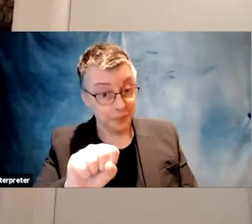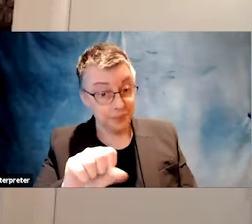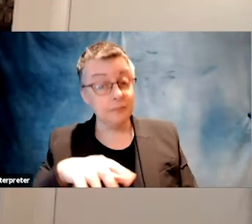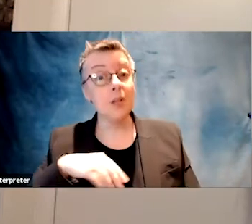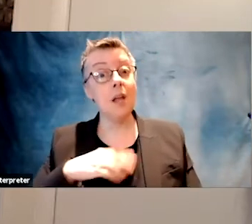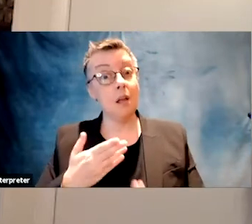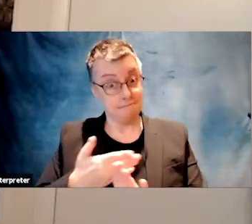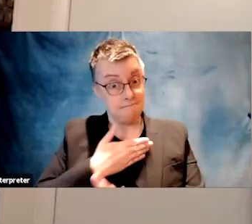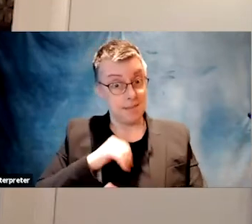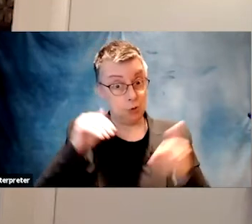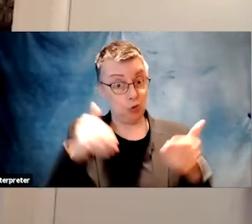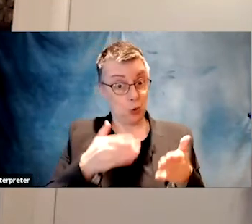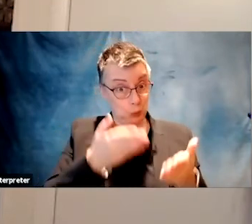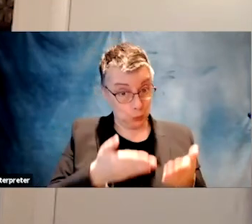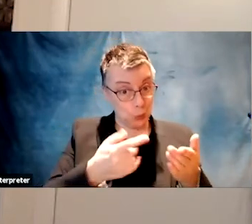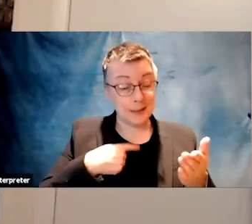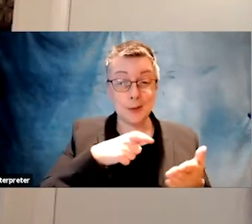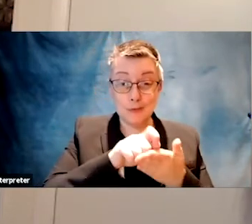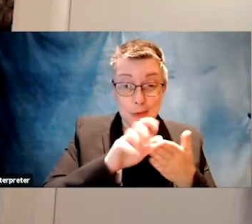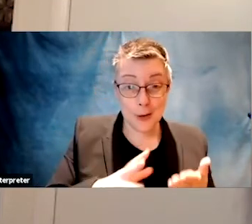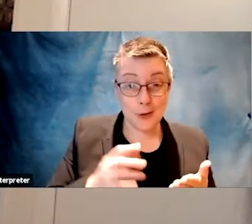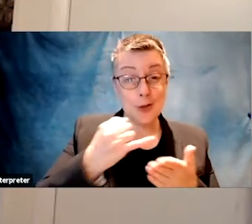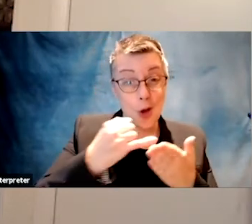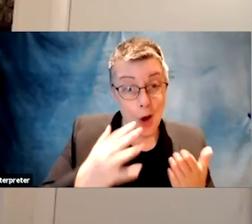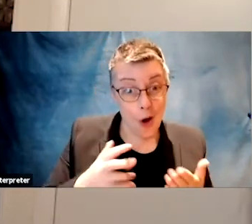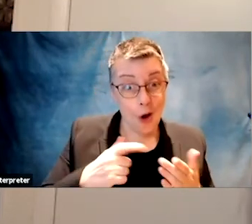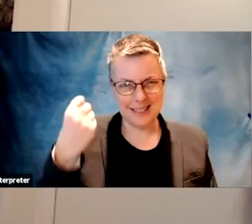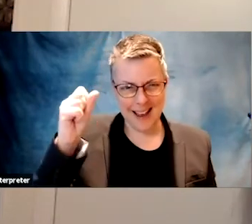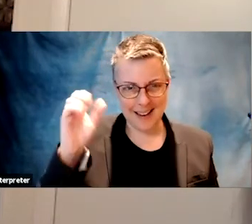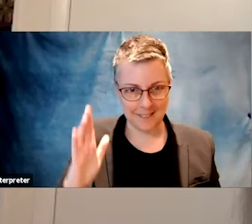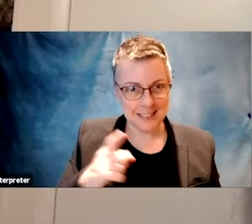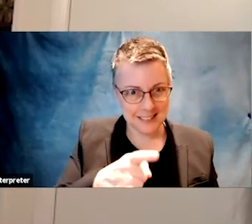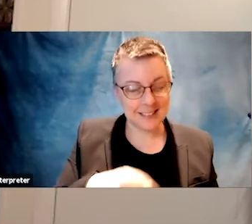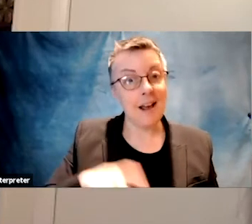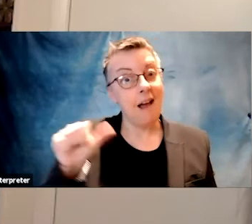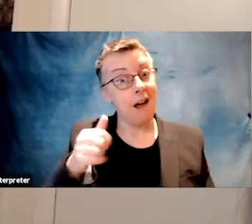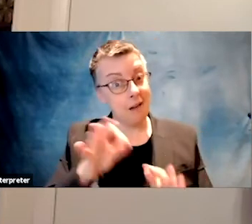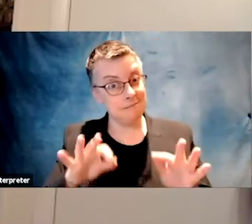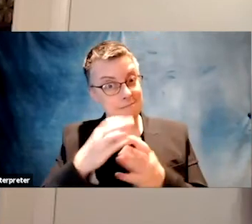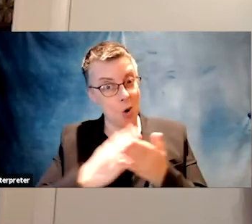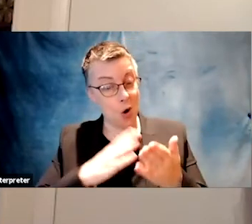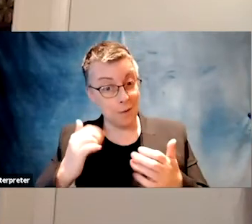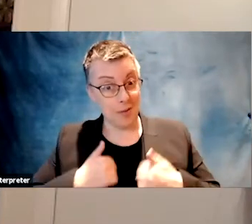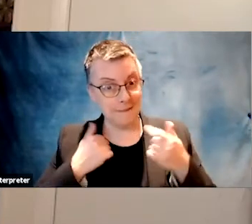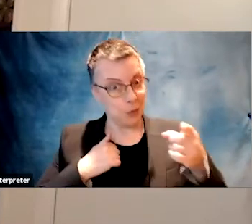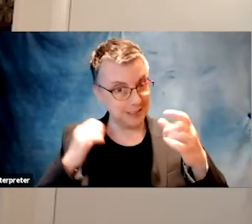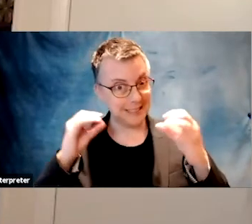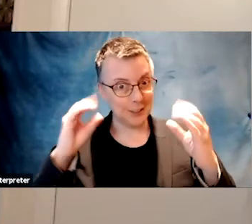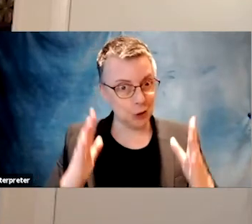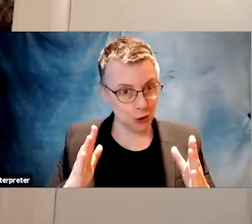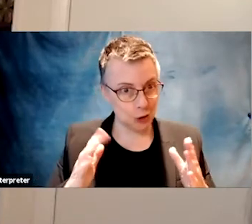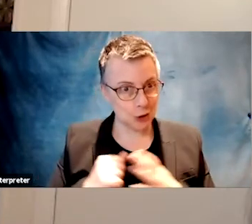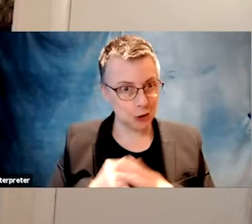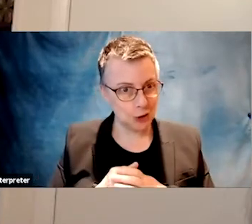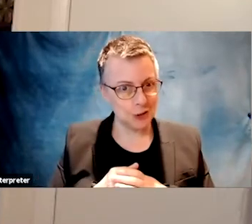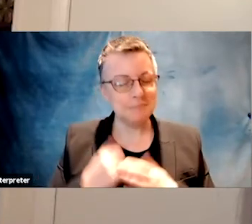I talked about you being a writer and an artist and an activist, but another important part of your life is you're a teacher. Sure. And I was